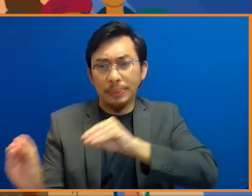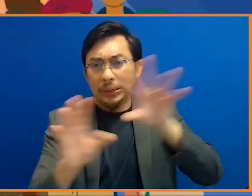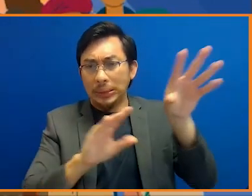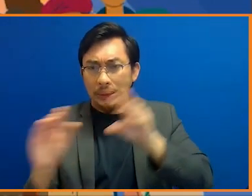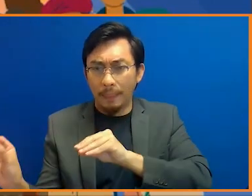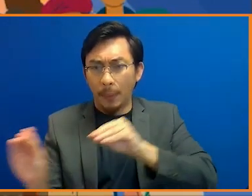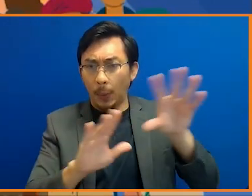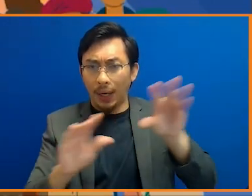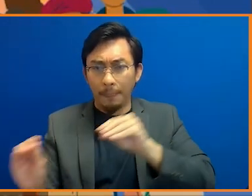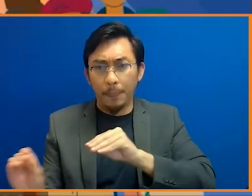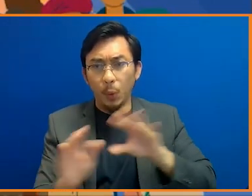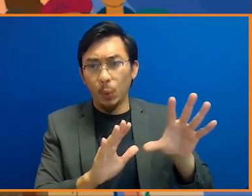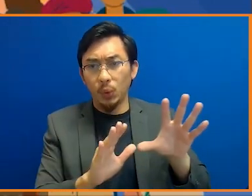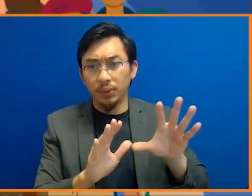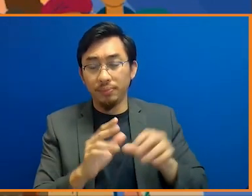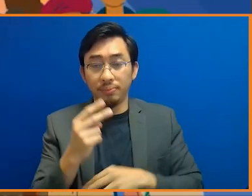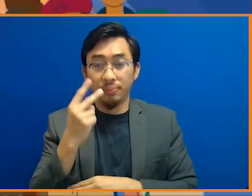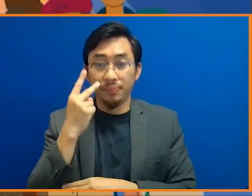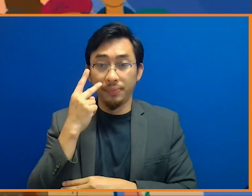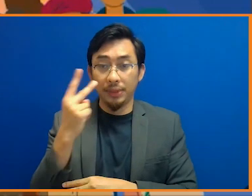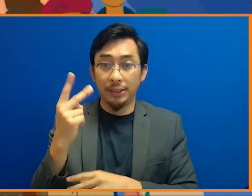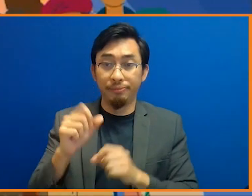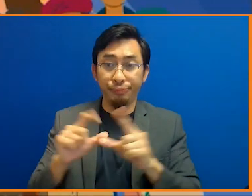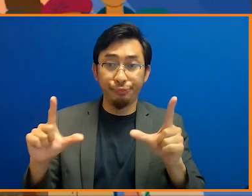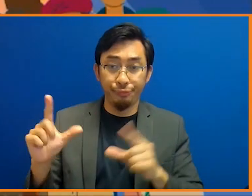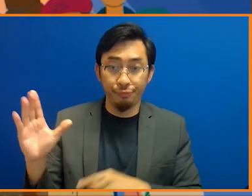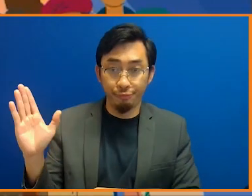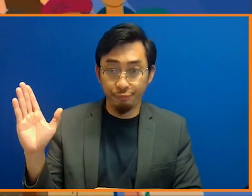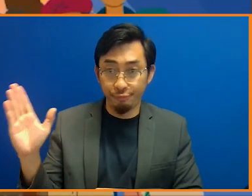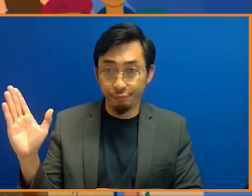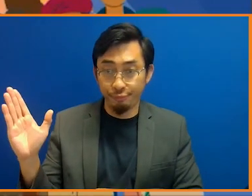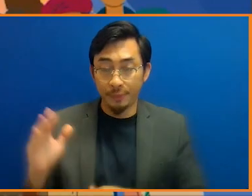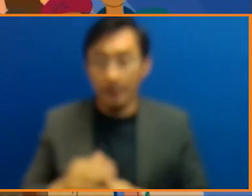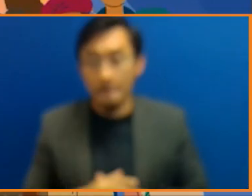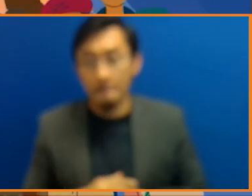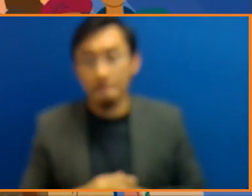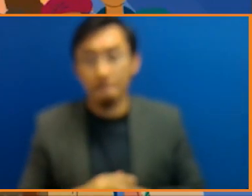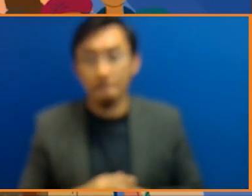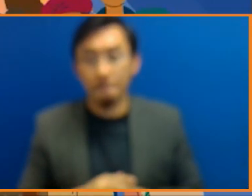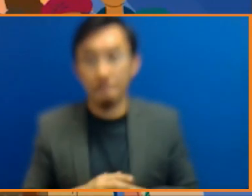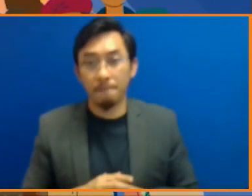coastal area. But let's see the figure over here.